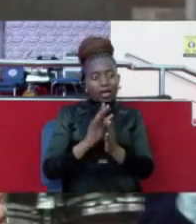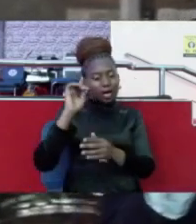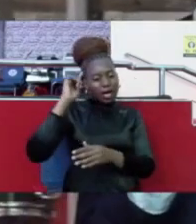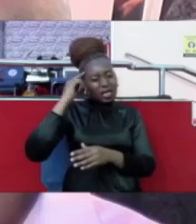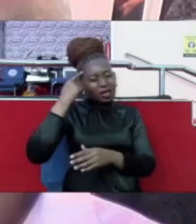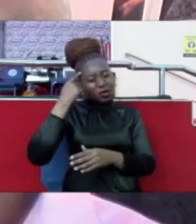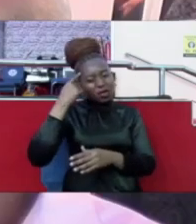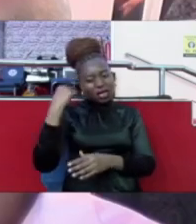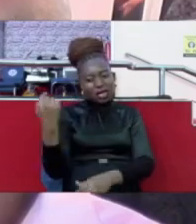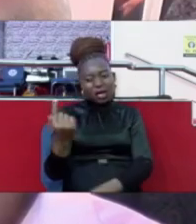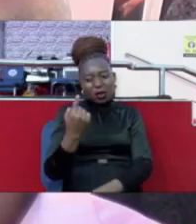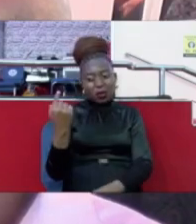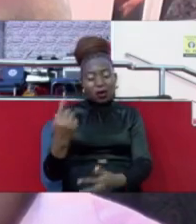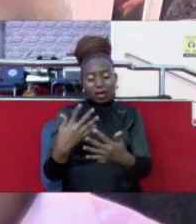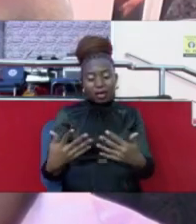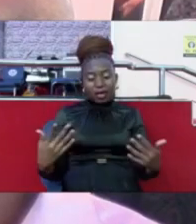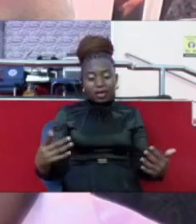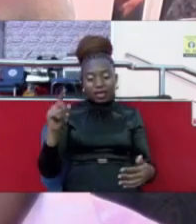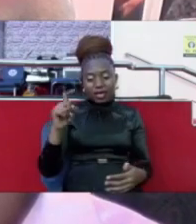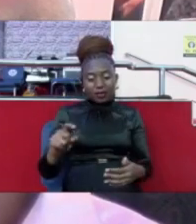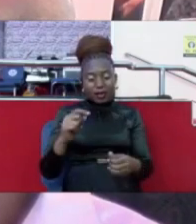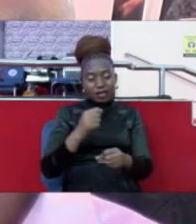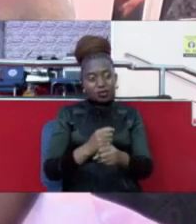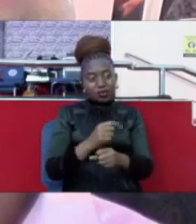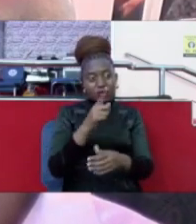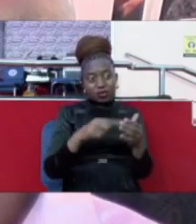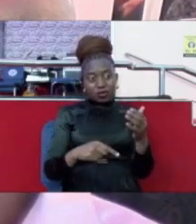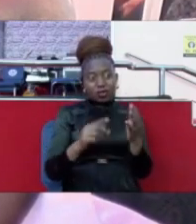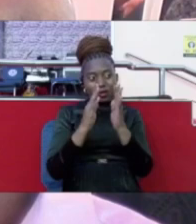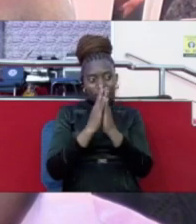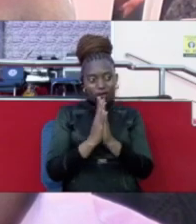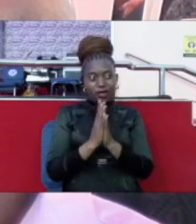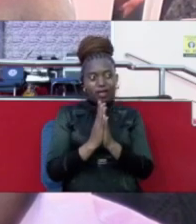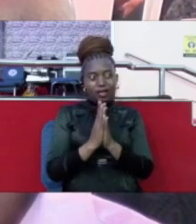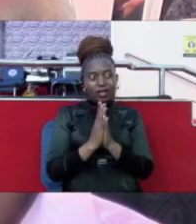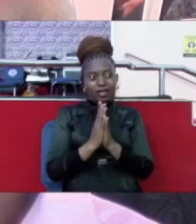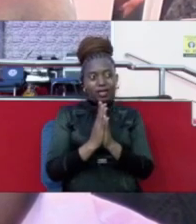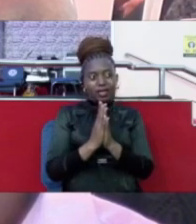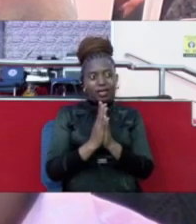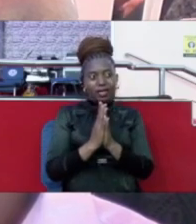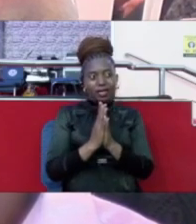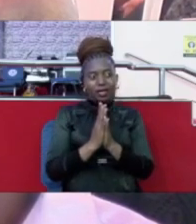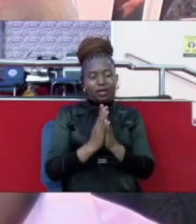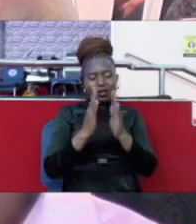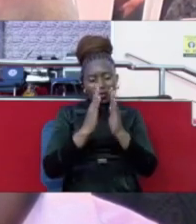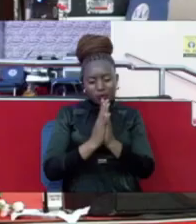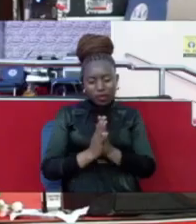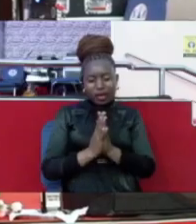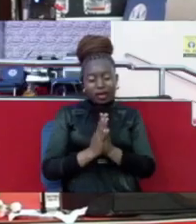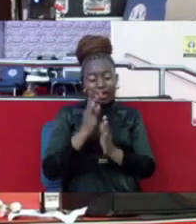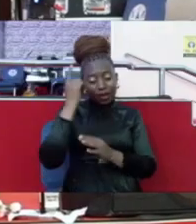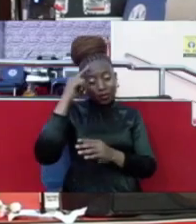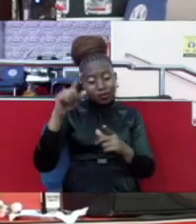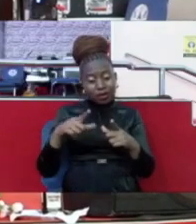pray. Na akafikiri kwamba alichohitaji kufanya ni kuomba tu. Over his acreage. Juu ya shamba lake kubwa. And that he would